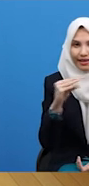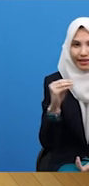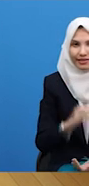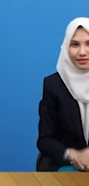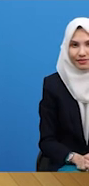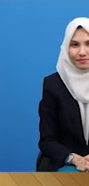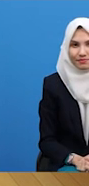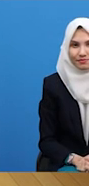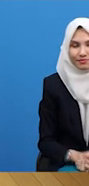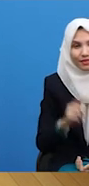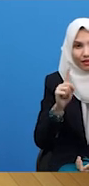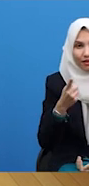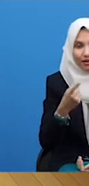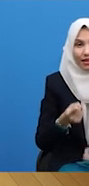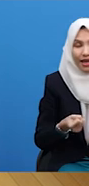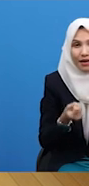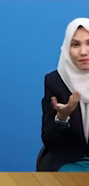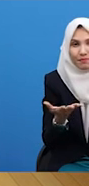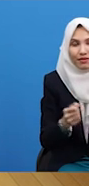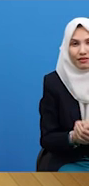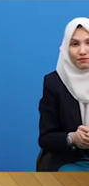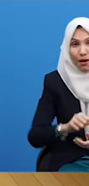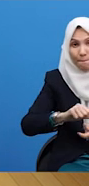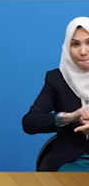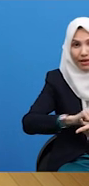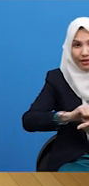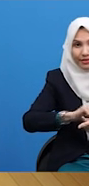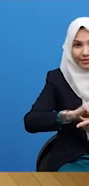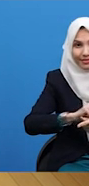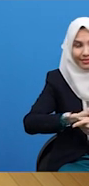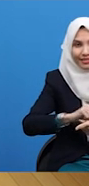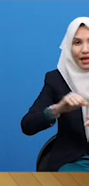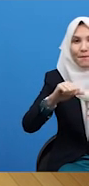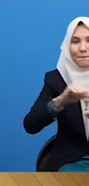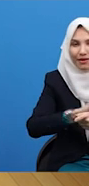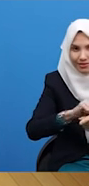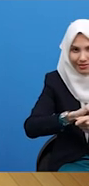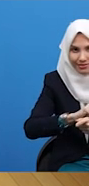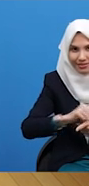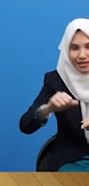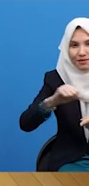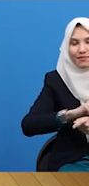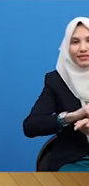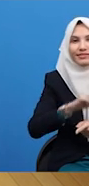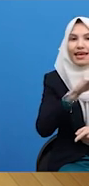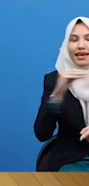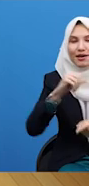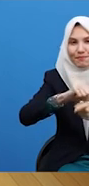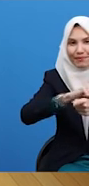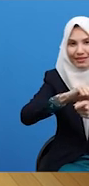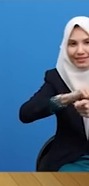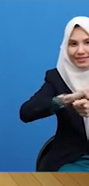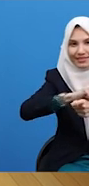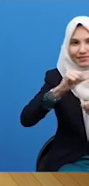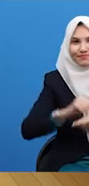And that can only happen if you practice, practice, and